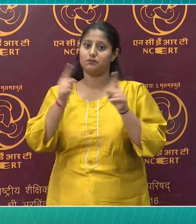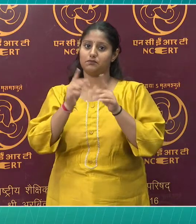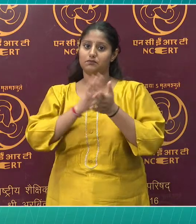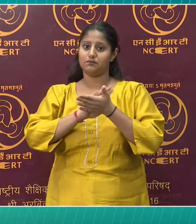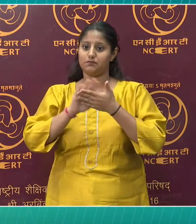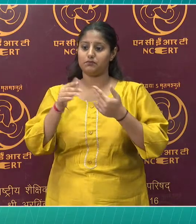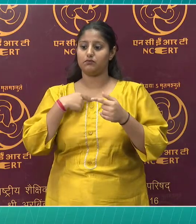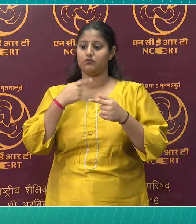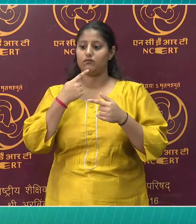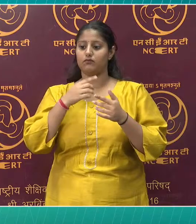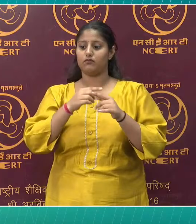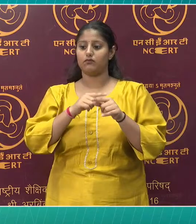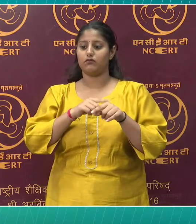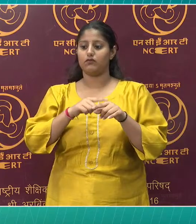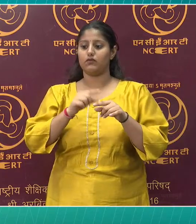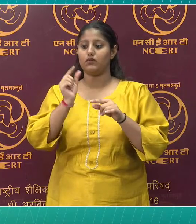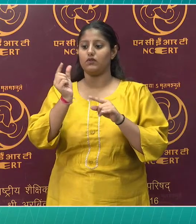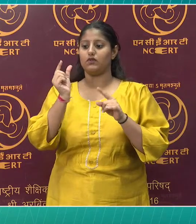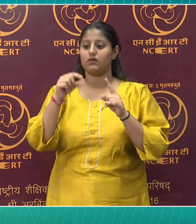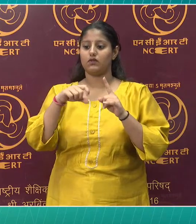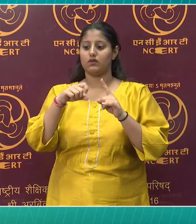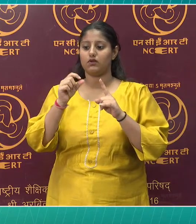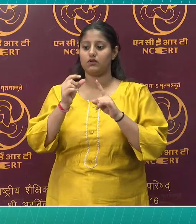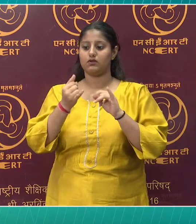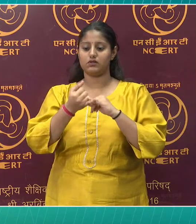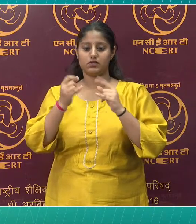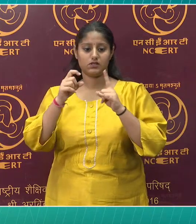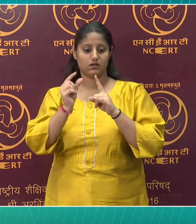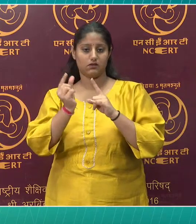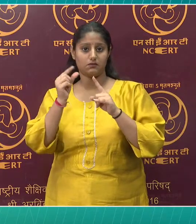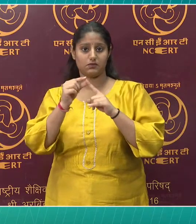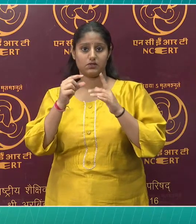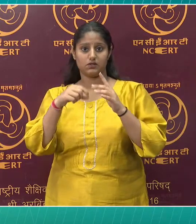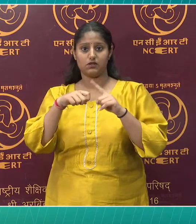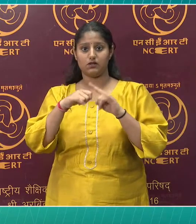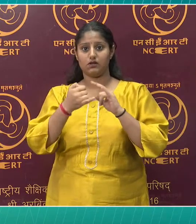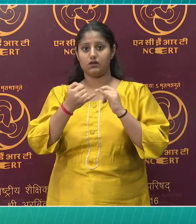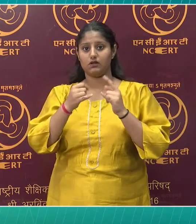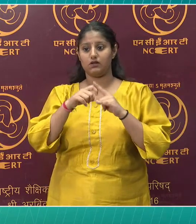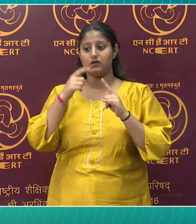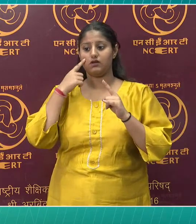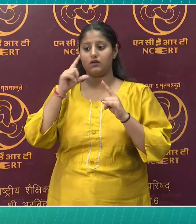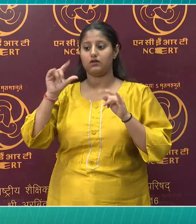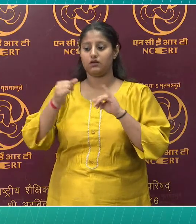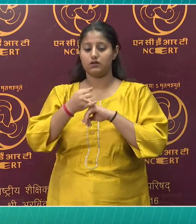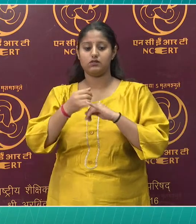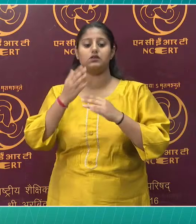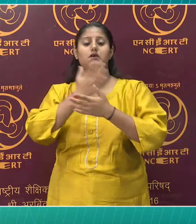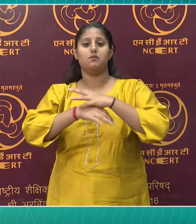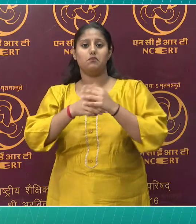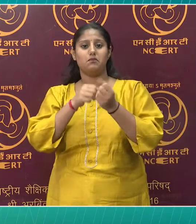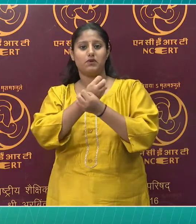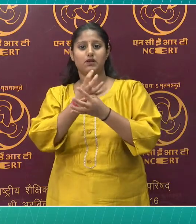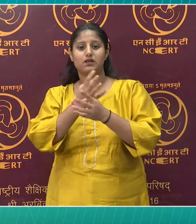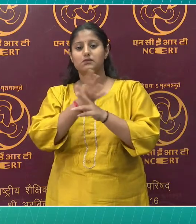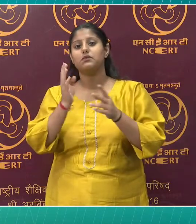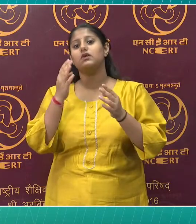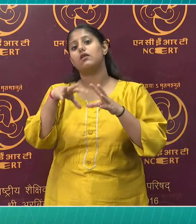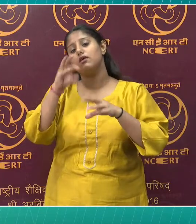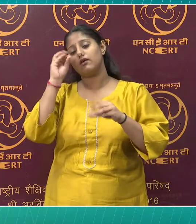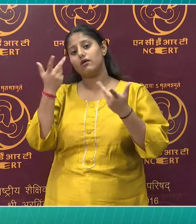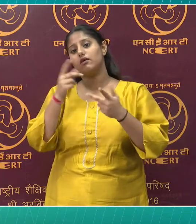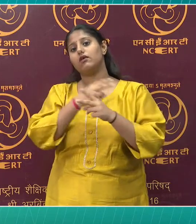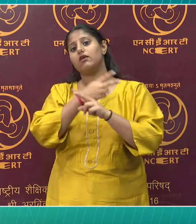we right, have to upscale ourselves, skill ourselves, and this is part of holistic learning, multidisciplinary learning,